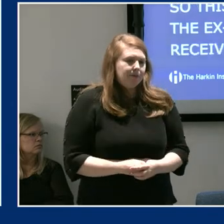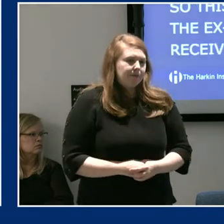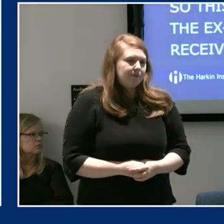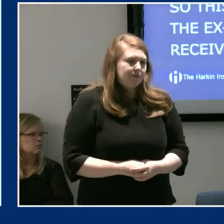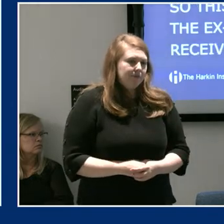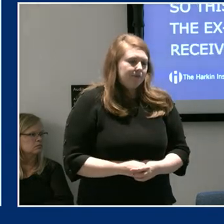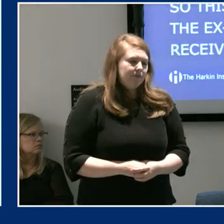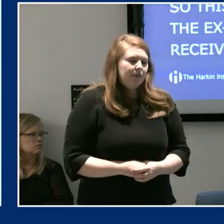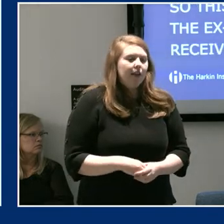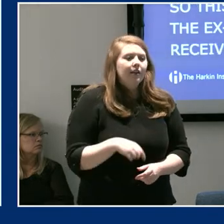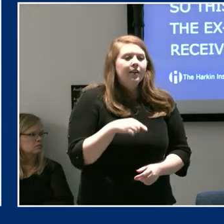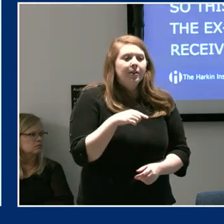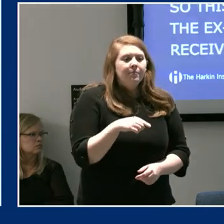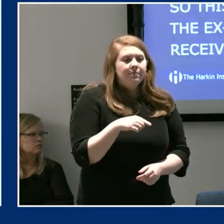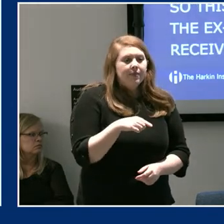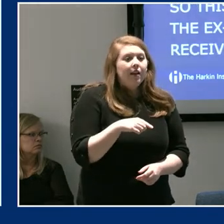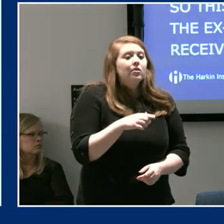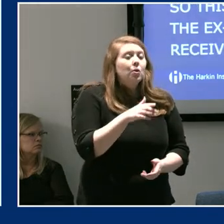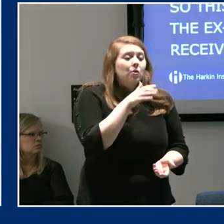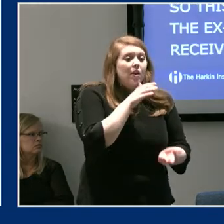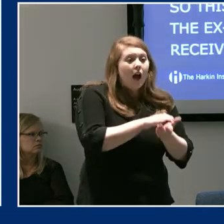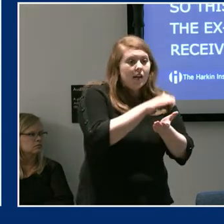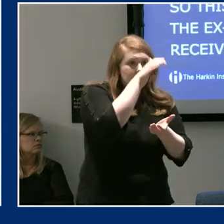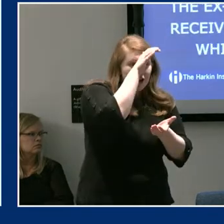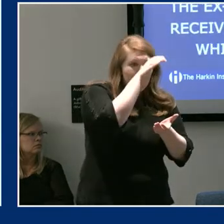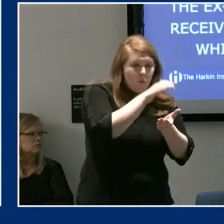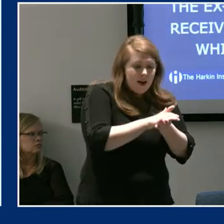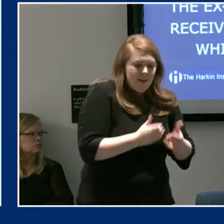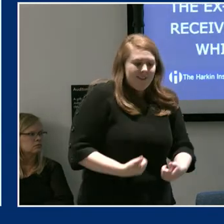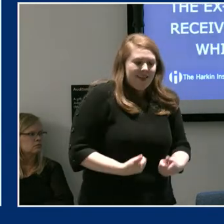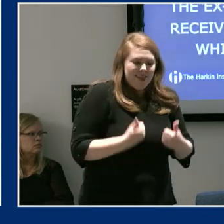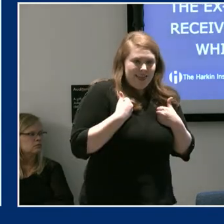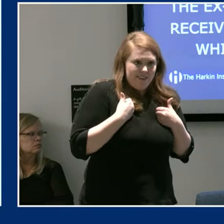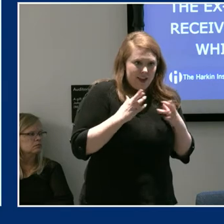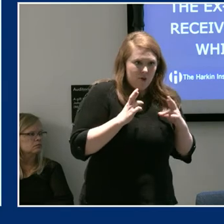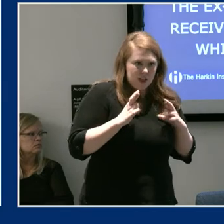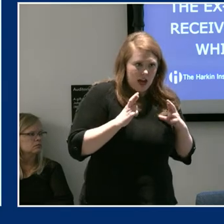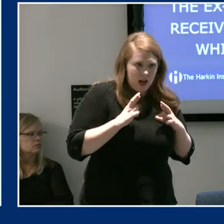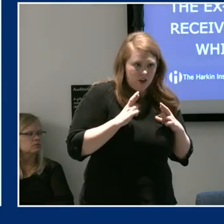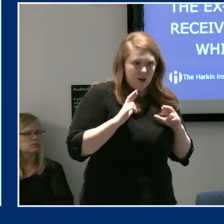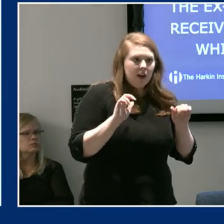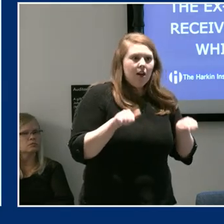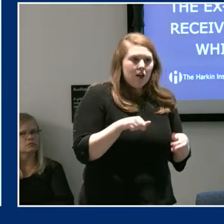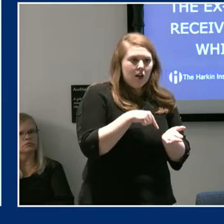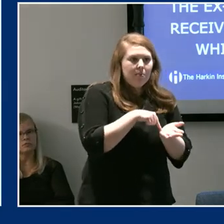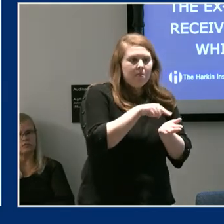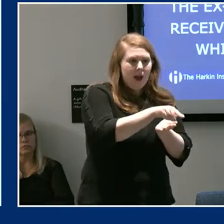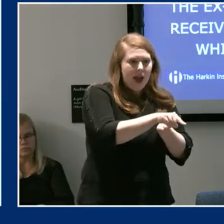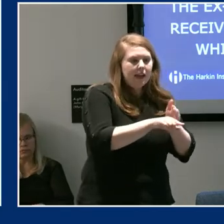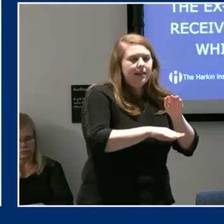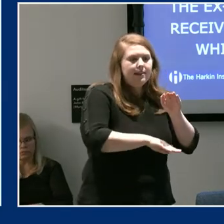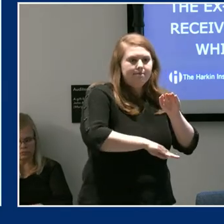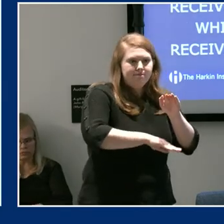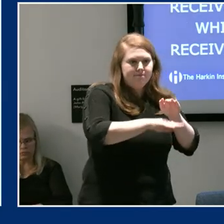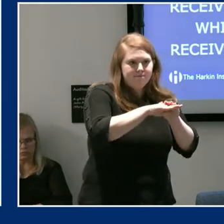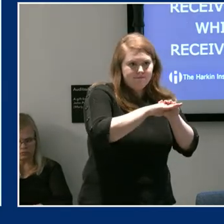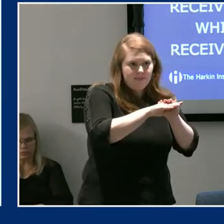the spouse of a living retiree may receive an amount equal to up to half of the